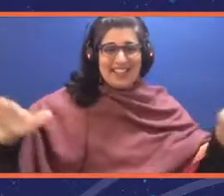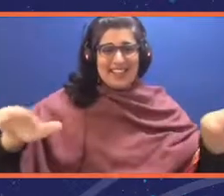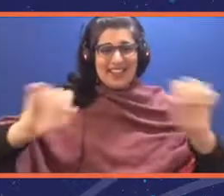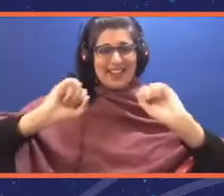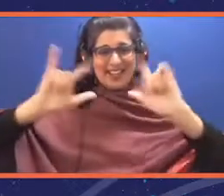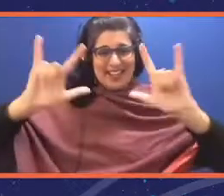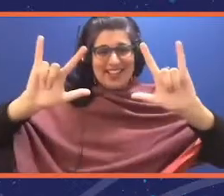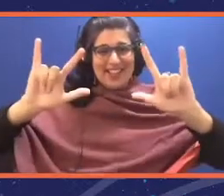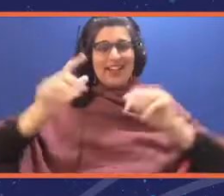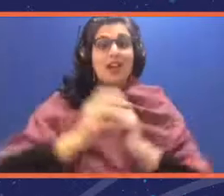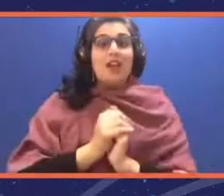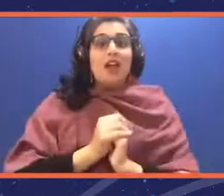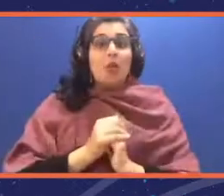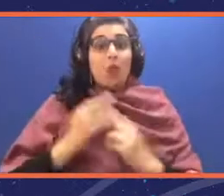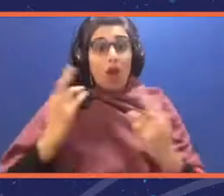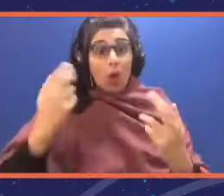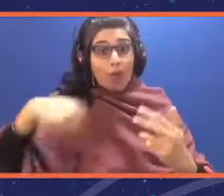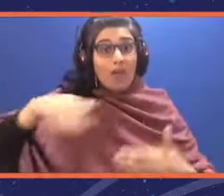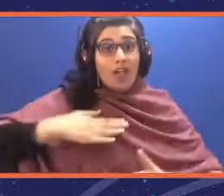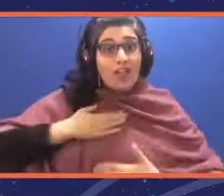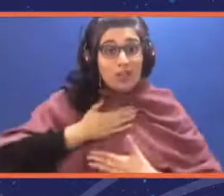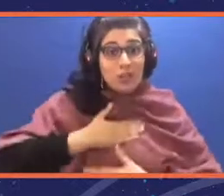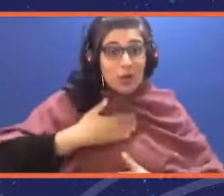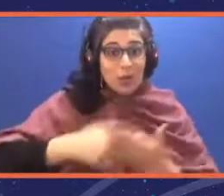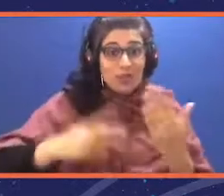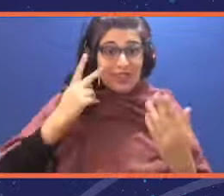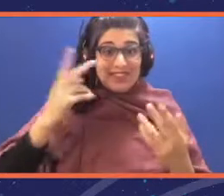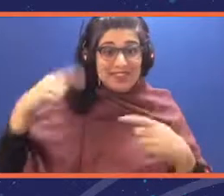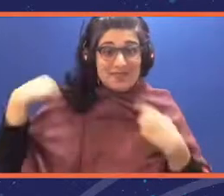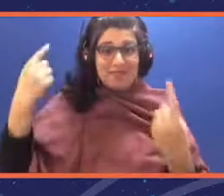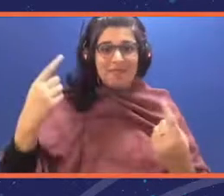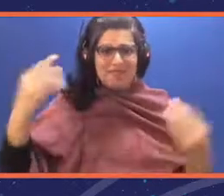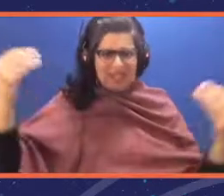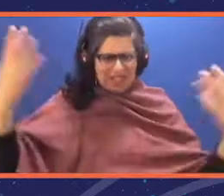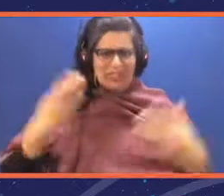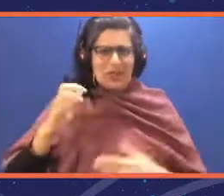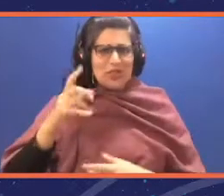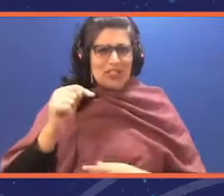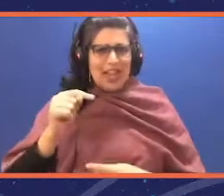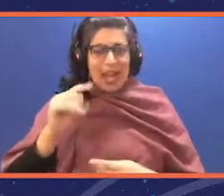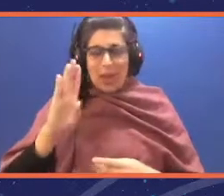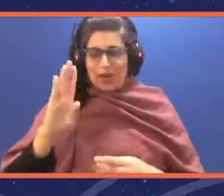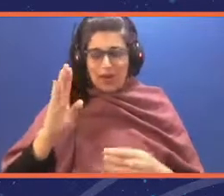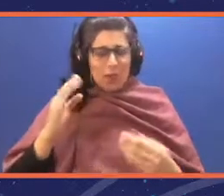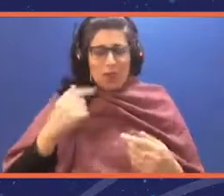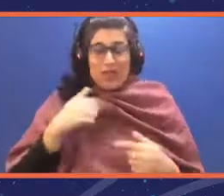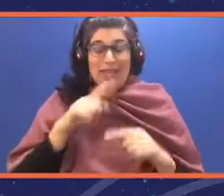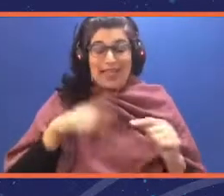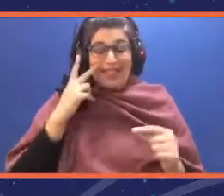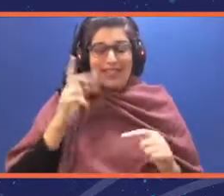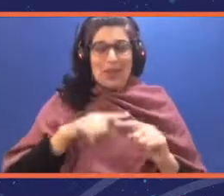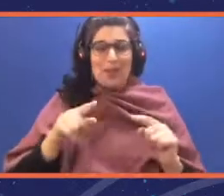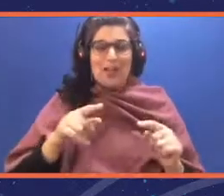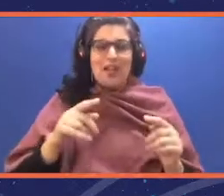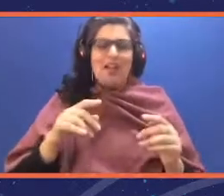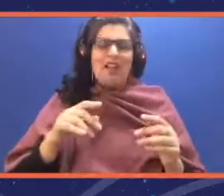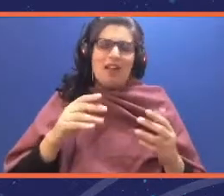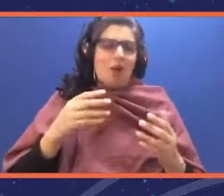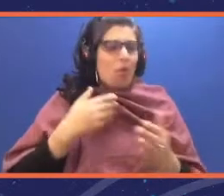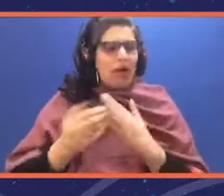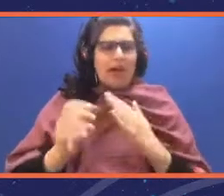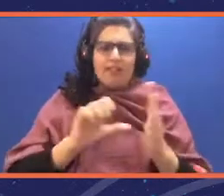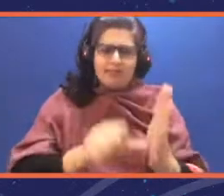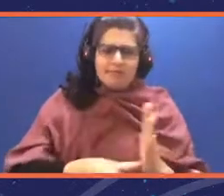enjoying what you've been seeing so far. Let us know in the chat box, even though we won't be able to see it, some of the highlights that you've been experiencing thus